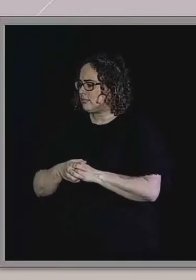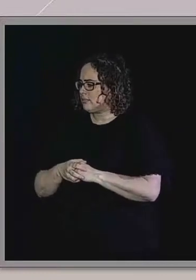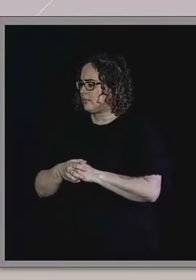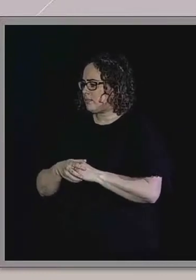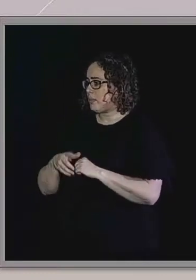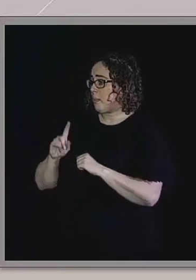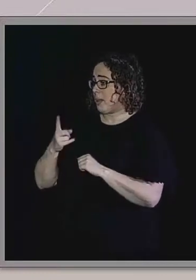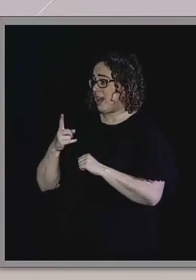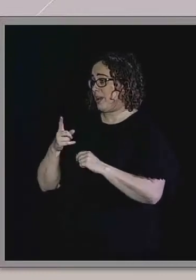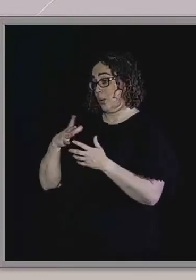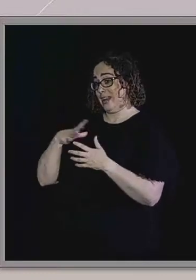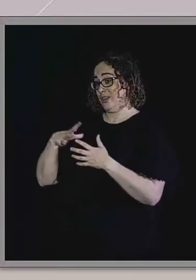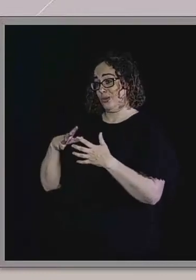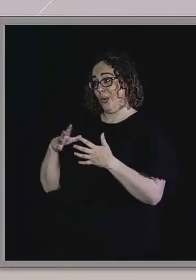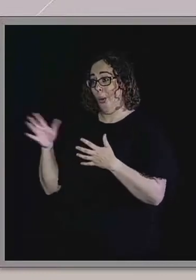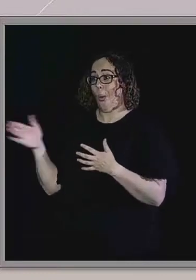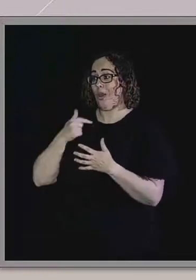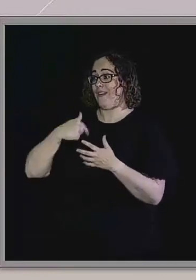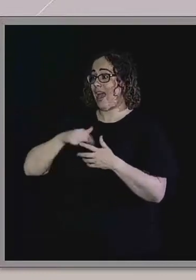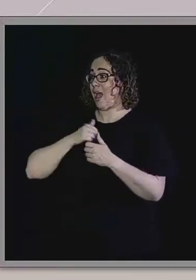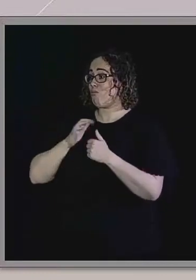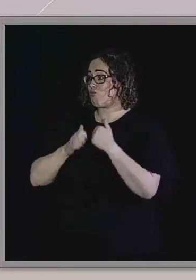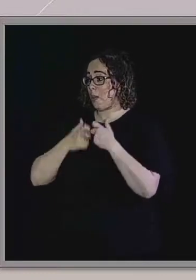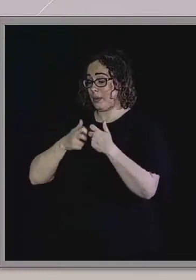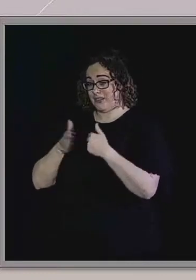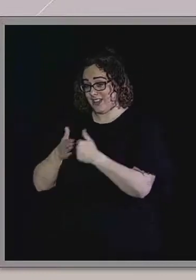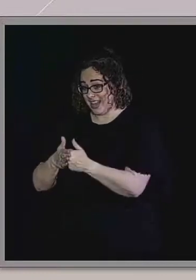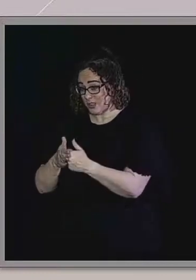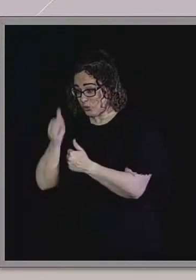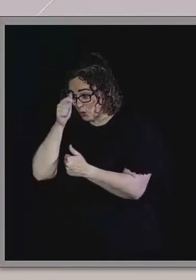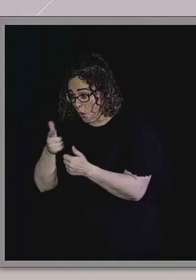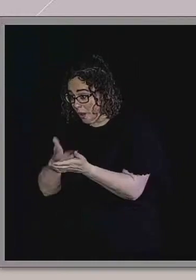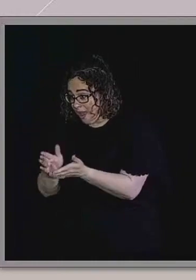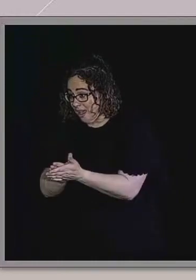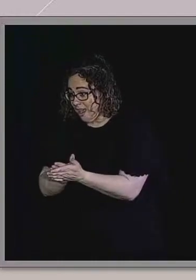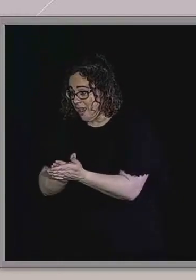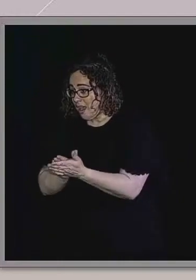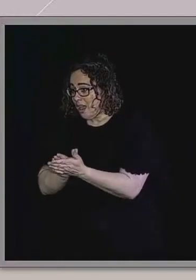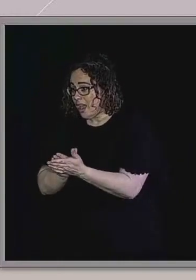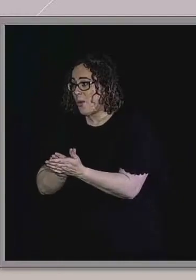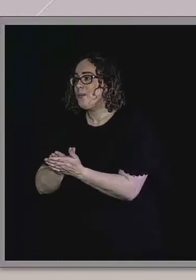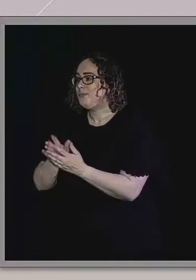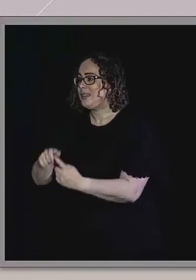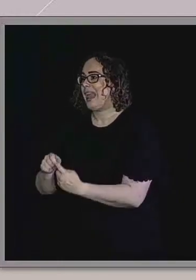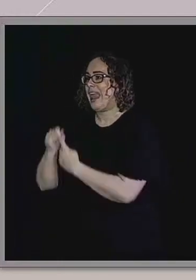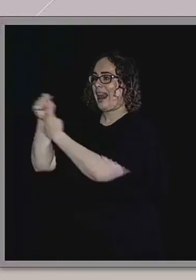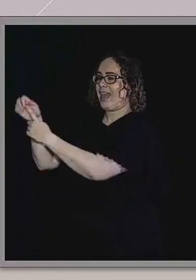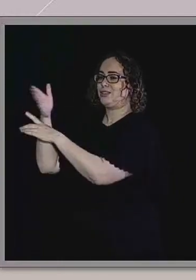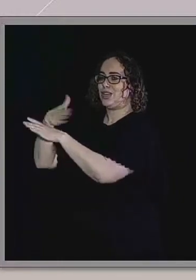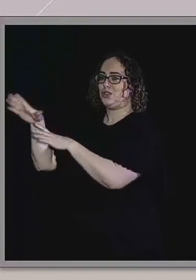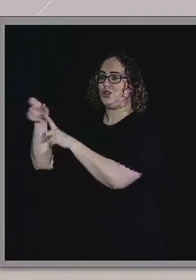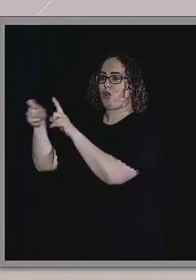right? Yeah. You know what that is? Elect me as your next Prime Minister.